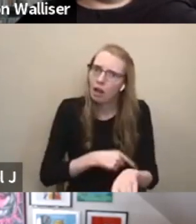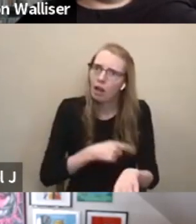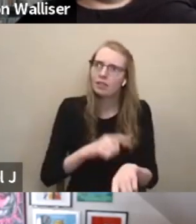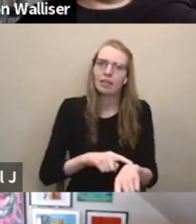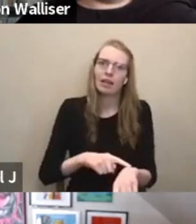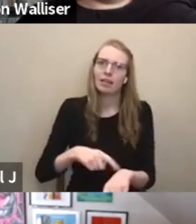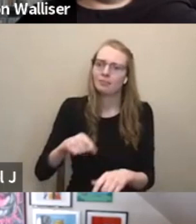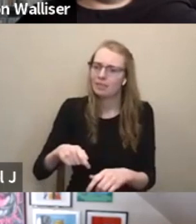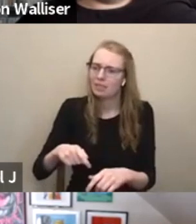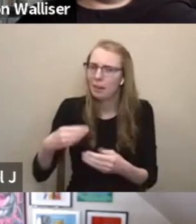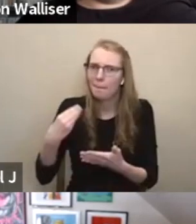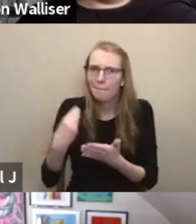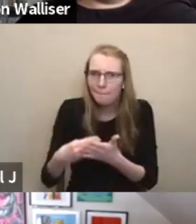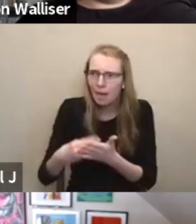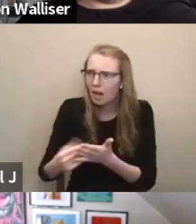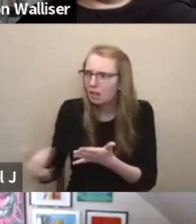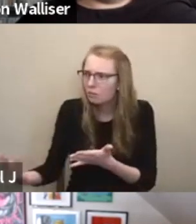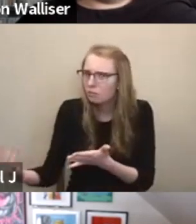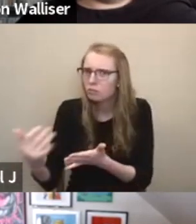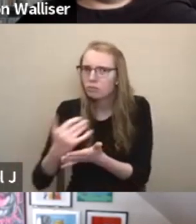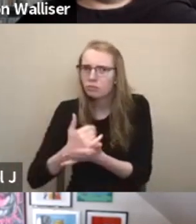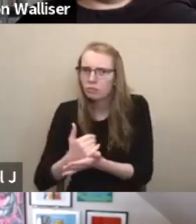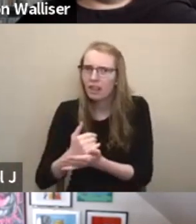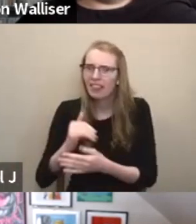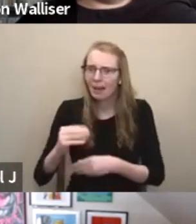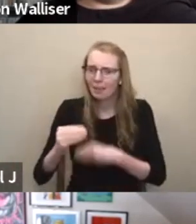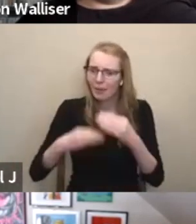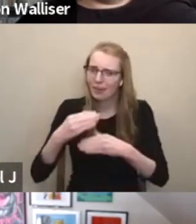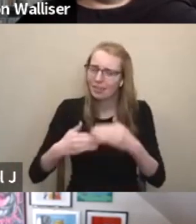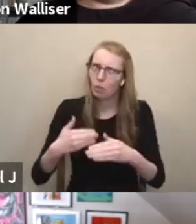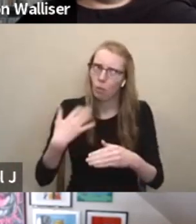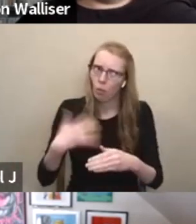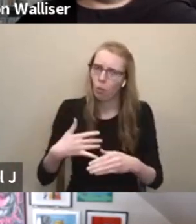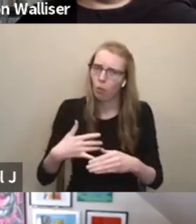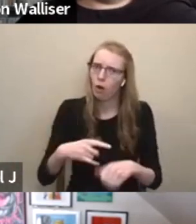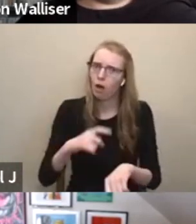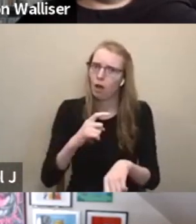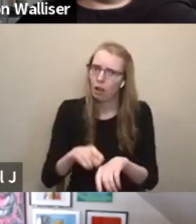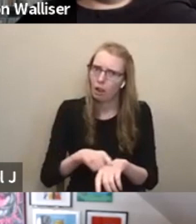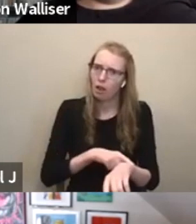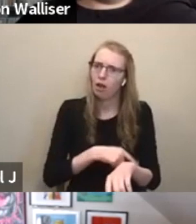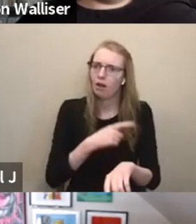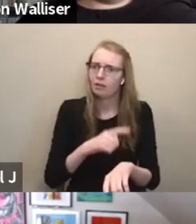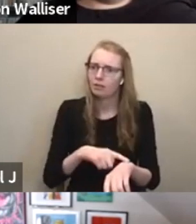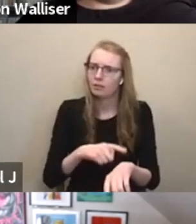creation phase. And so when I talk to people about commissions, it is